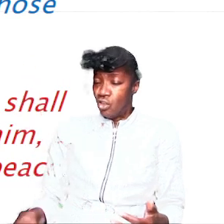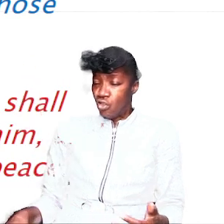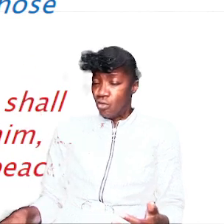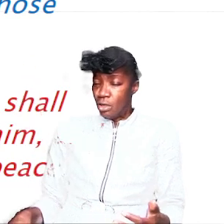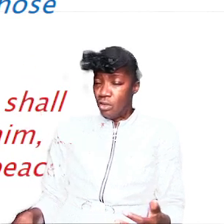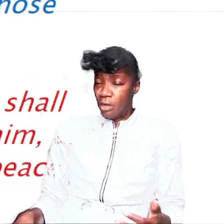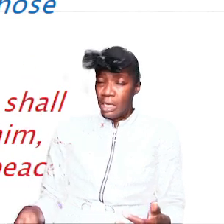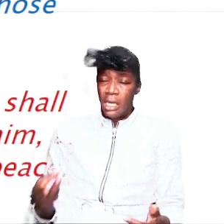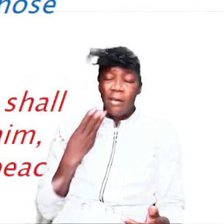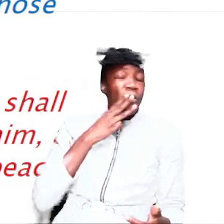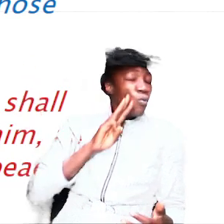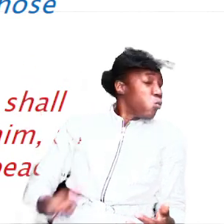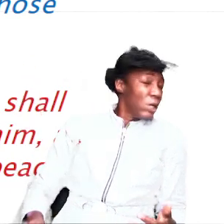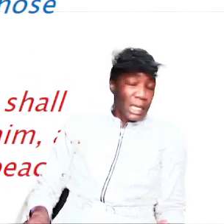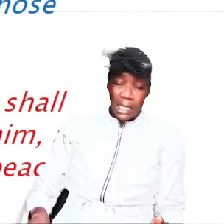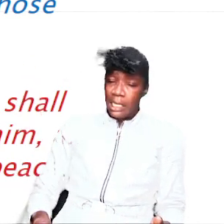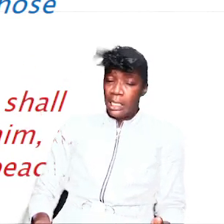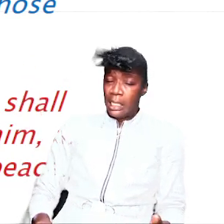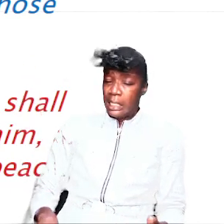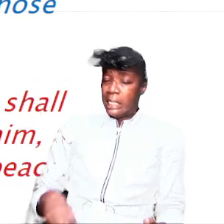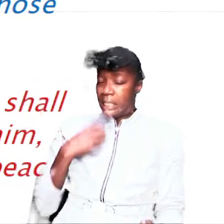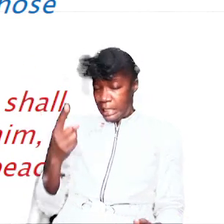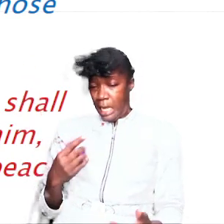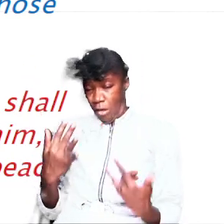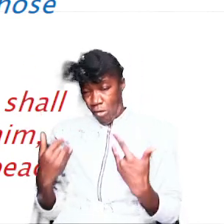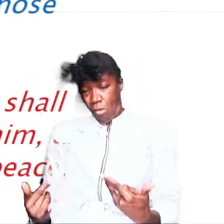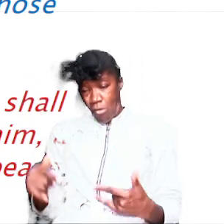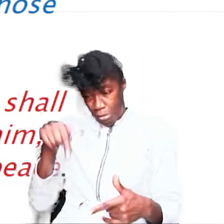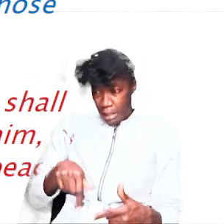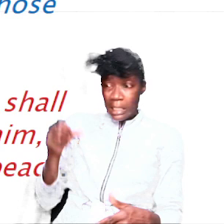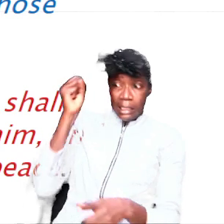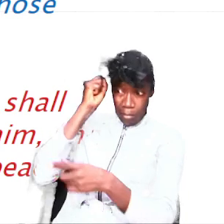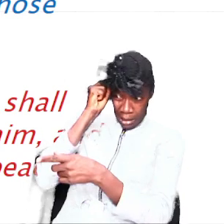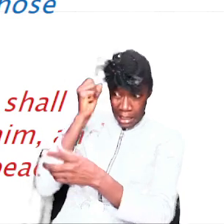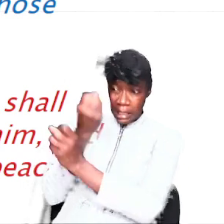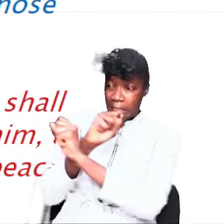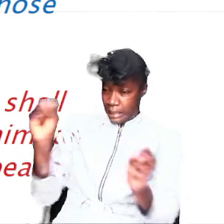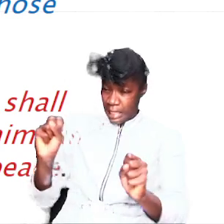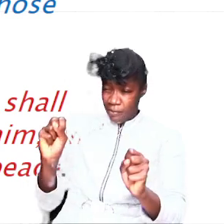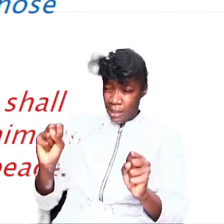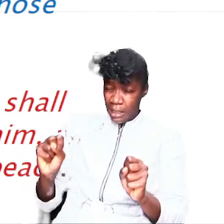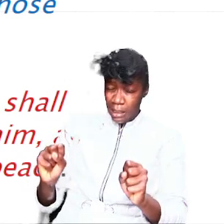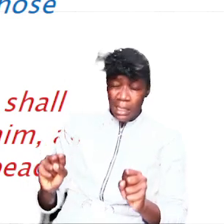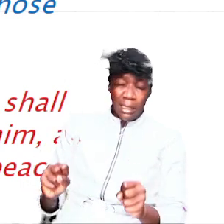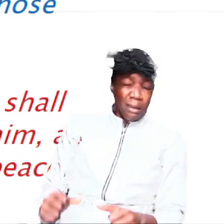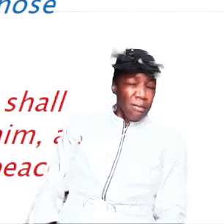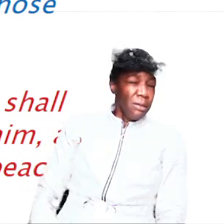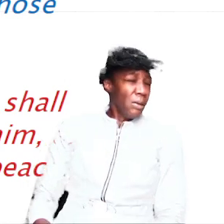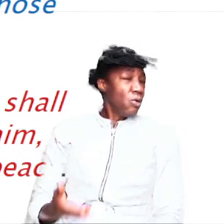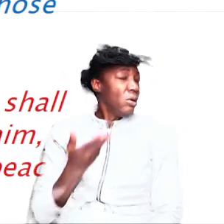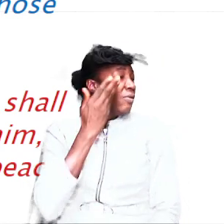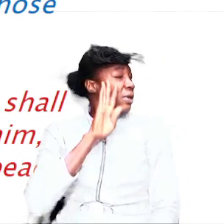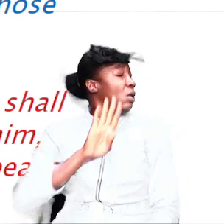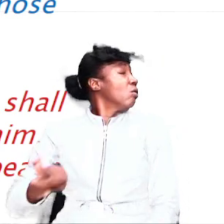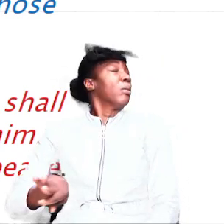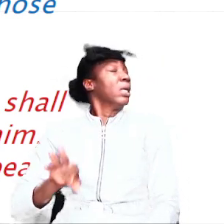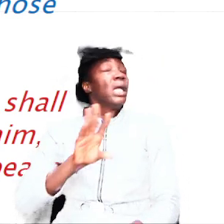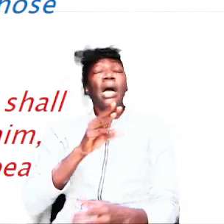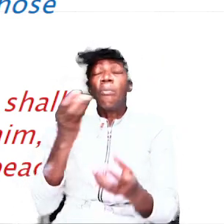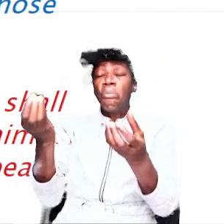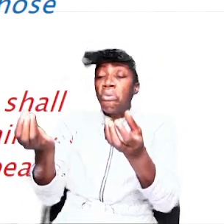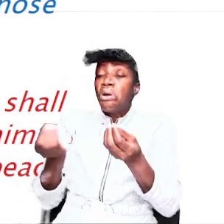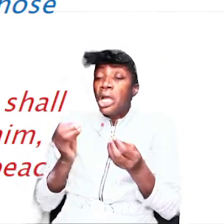shall this man save us? And they despised him and brought him no present. They brought him no gifts, but he